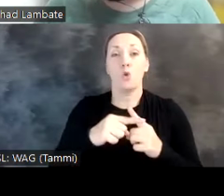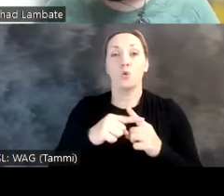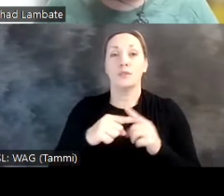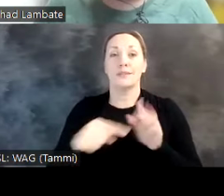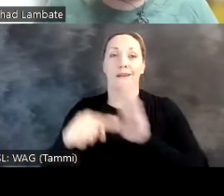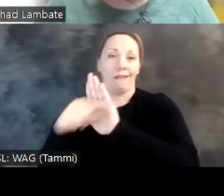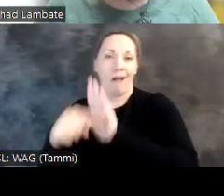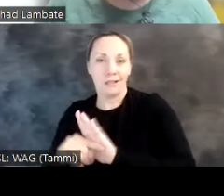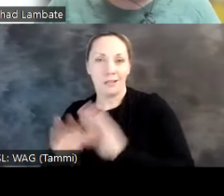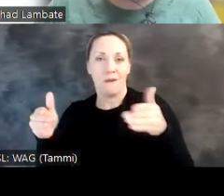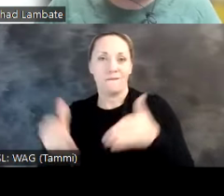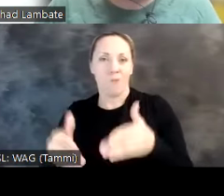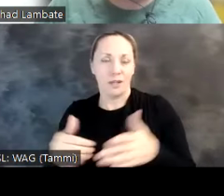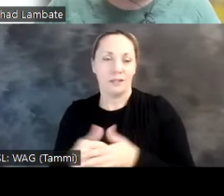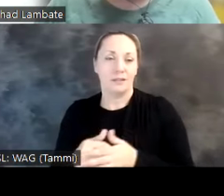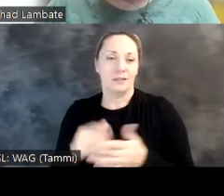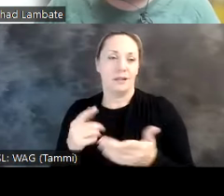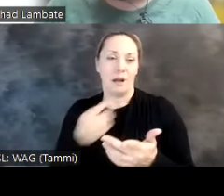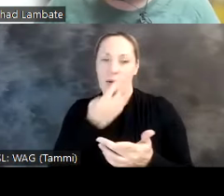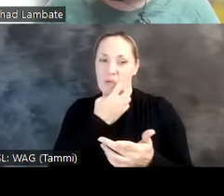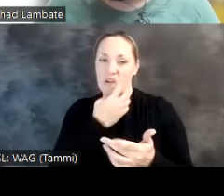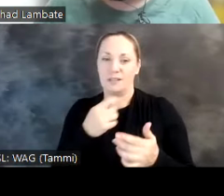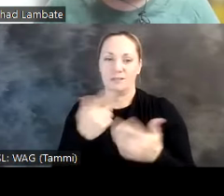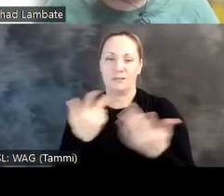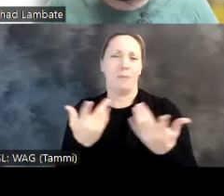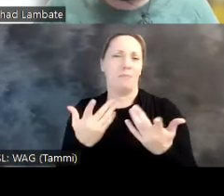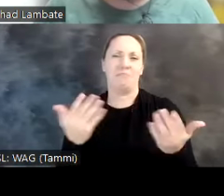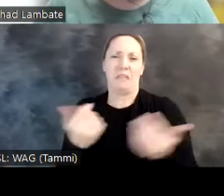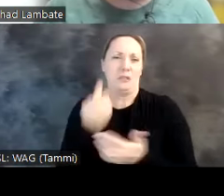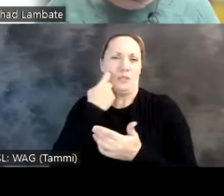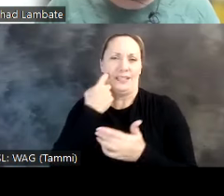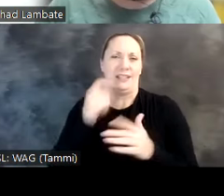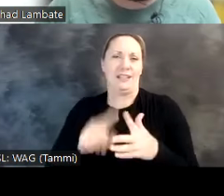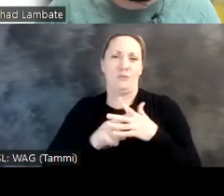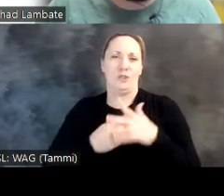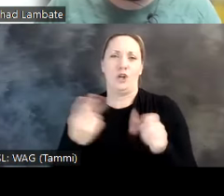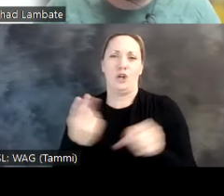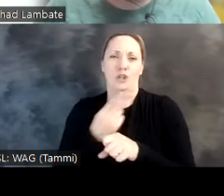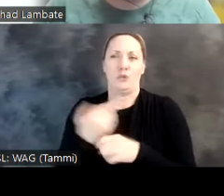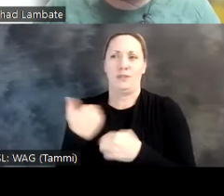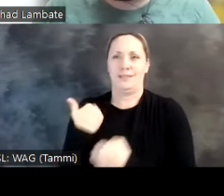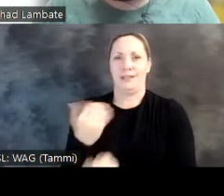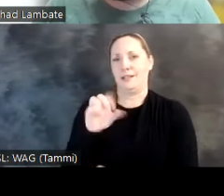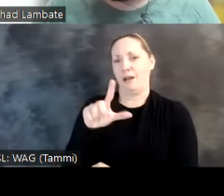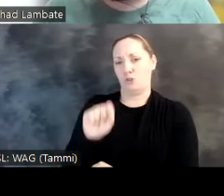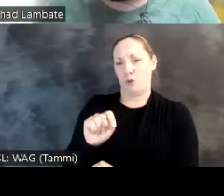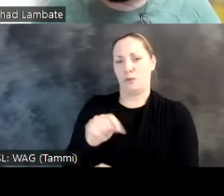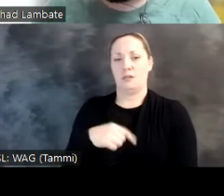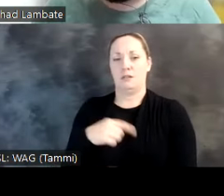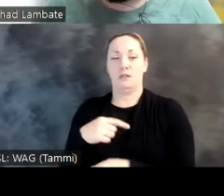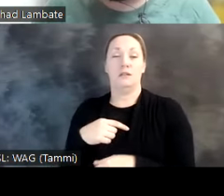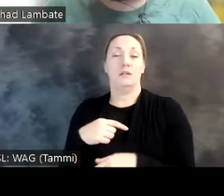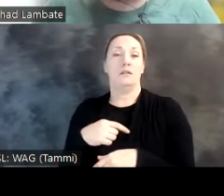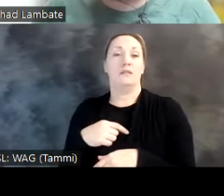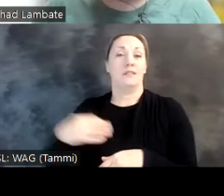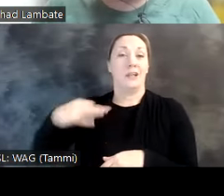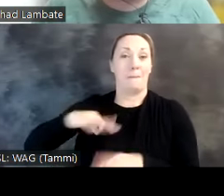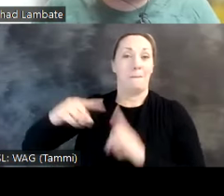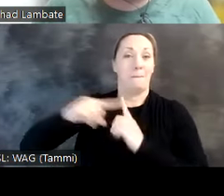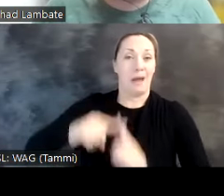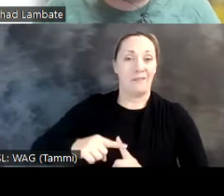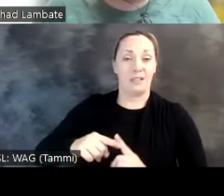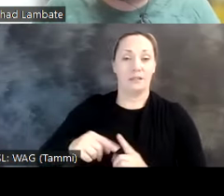requirements that has been recently introduced on the 5th of October, the benefits it gives to